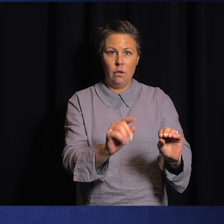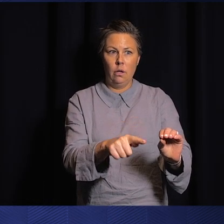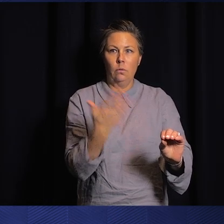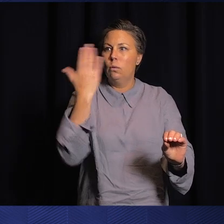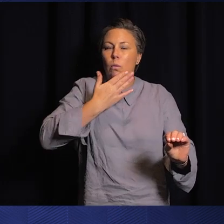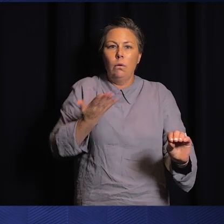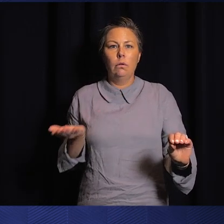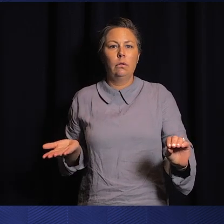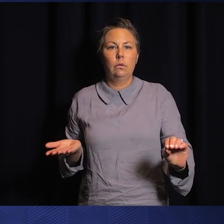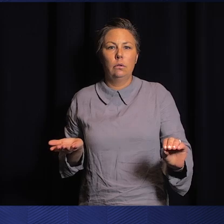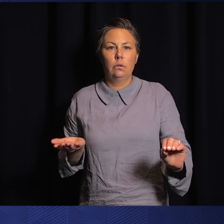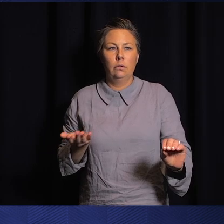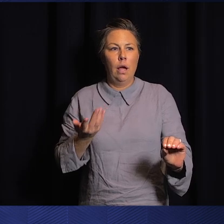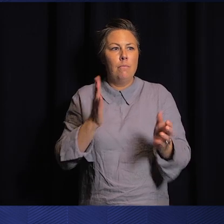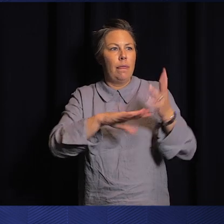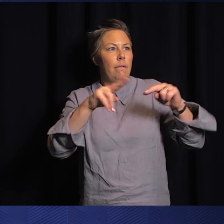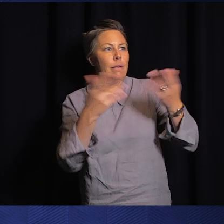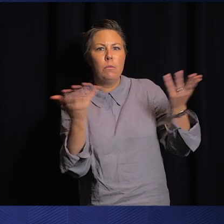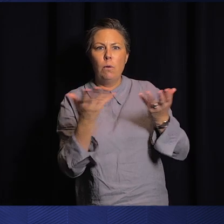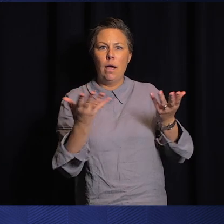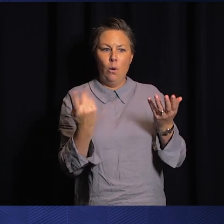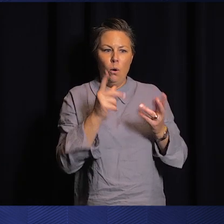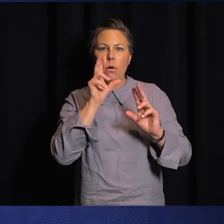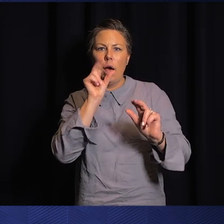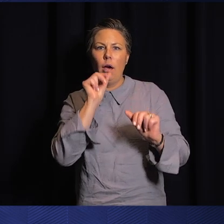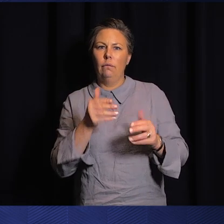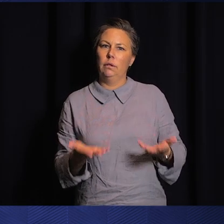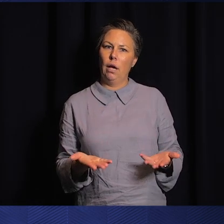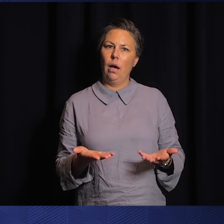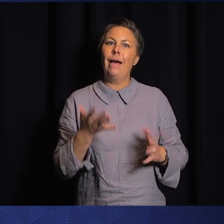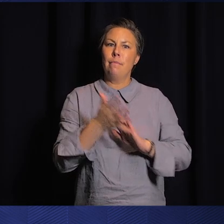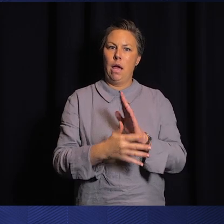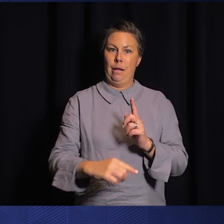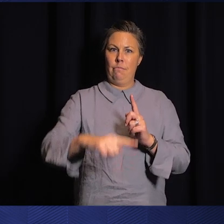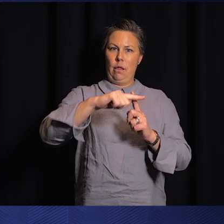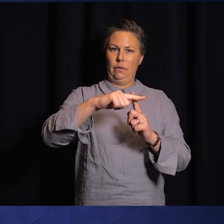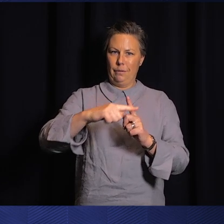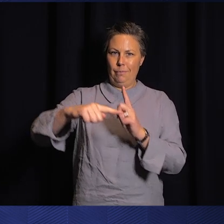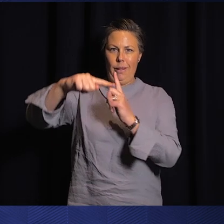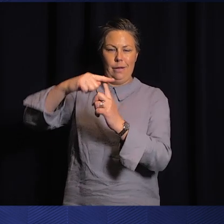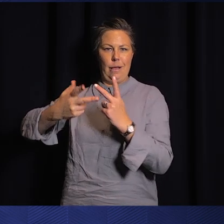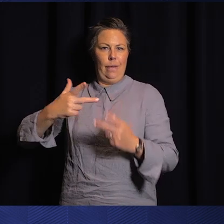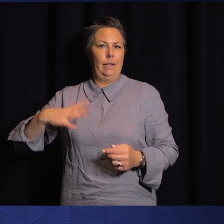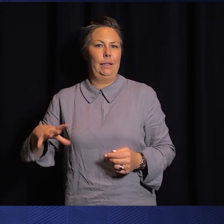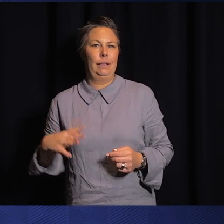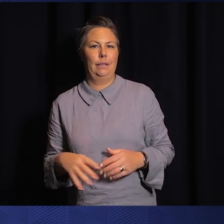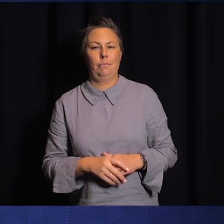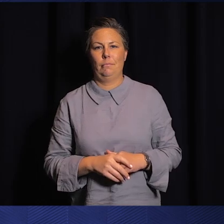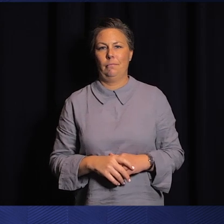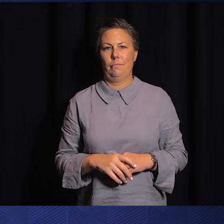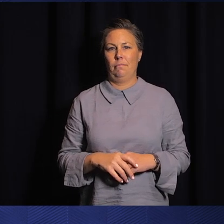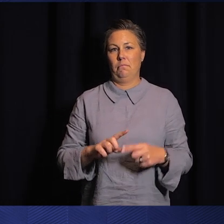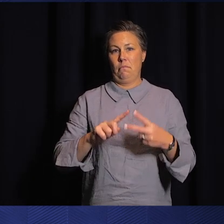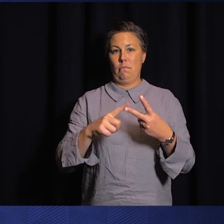be protected by the family, the community, etc., because of a child's vulnerability. Then, of course, we also